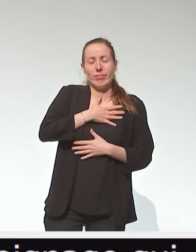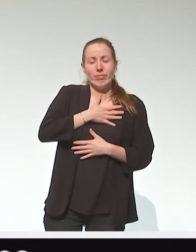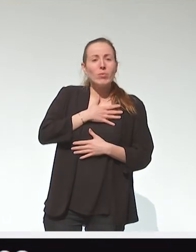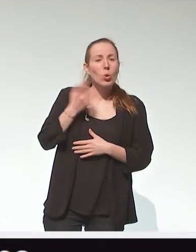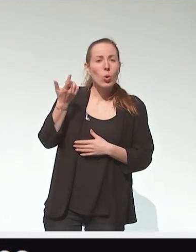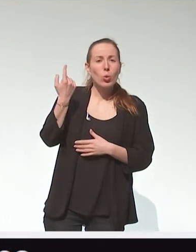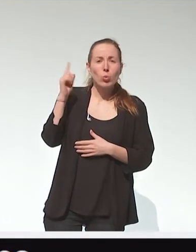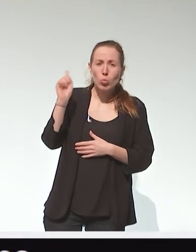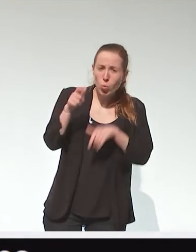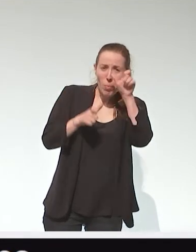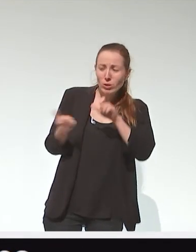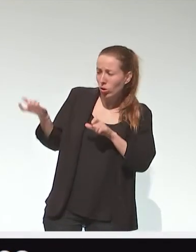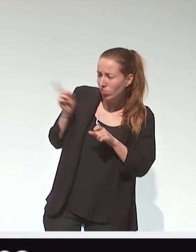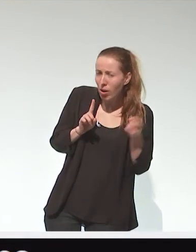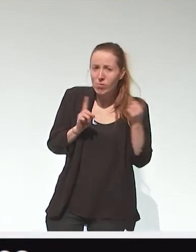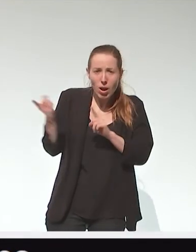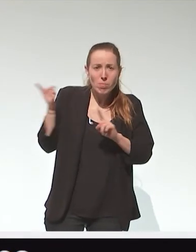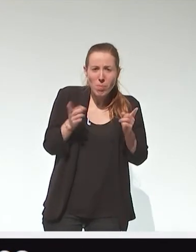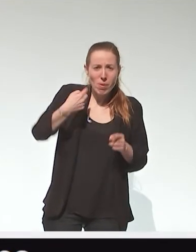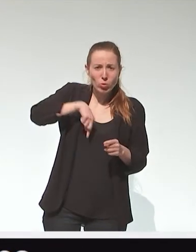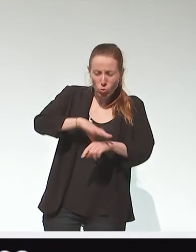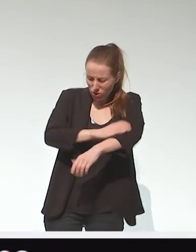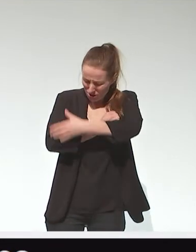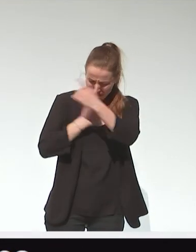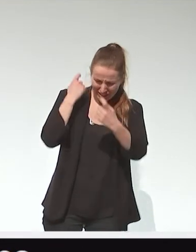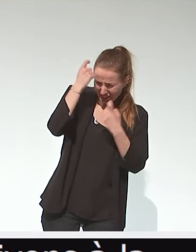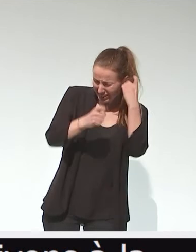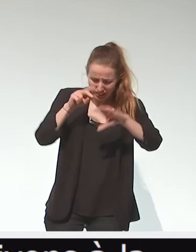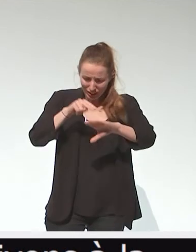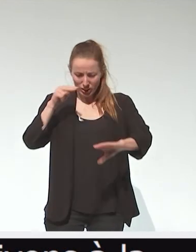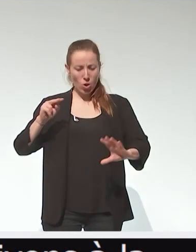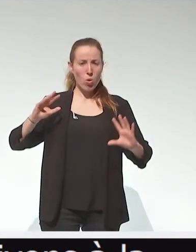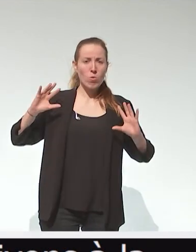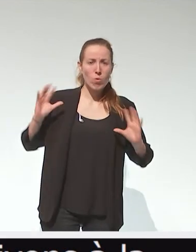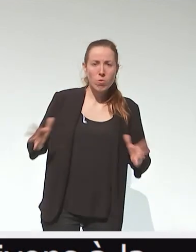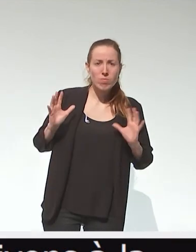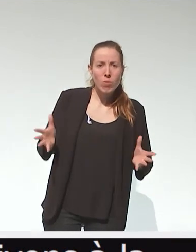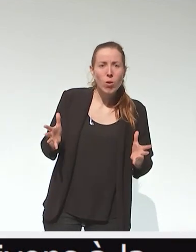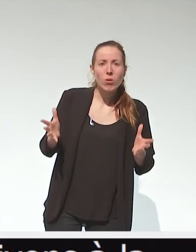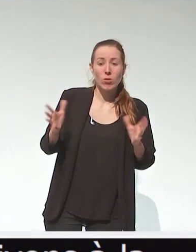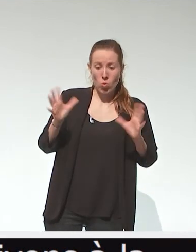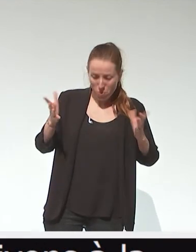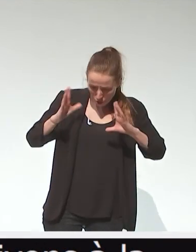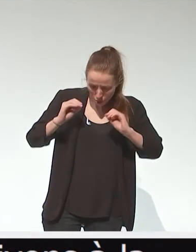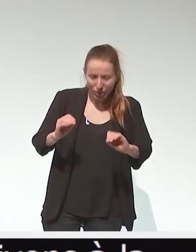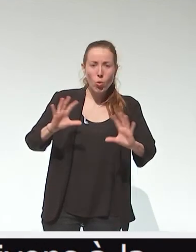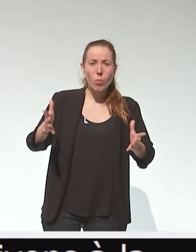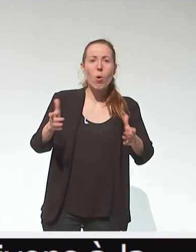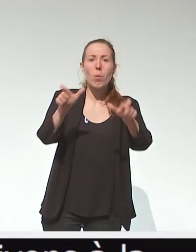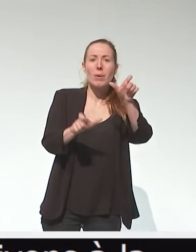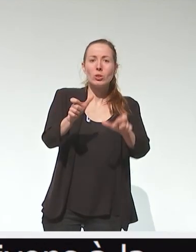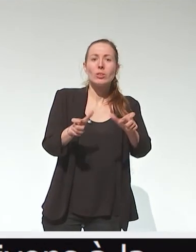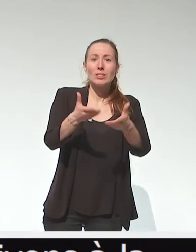of today's discussions. Thank you very much for your